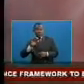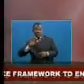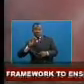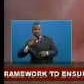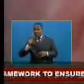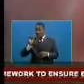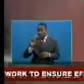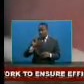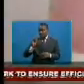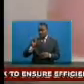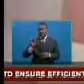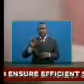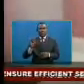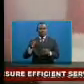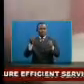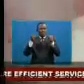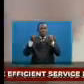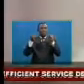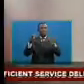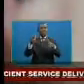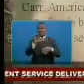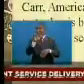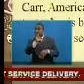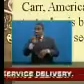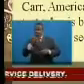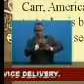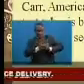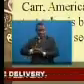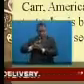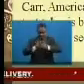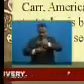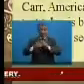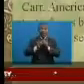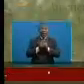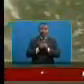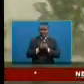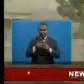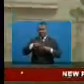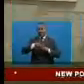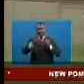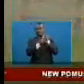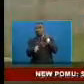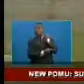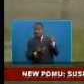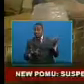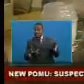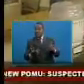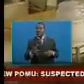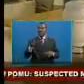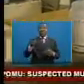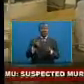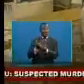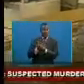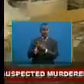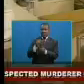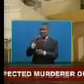in England, more than 3 million babies worldwide have been born through the IVF in Ghana at the Women's Hospital